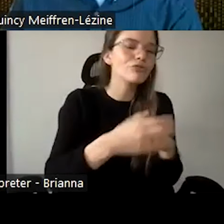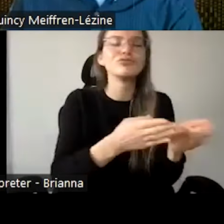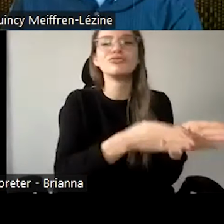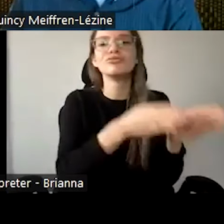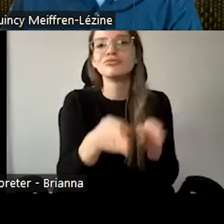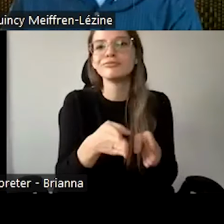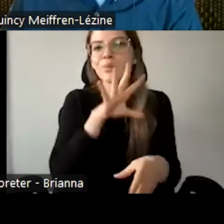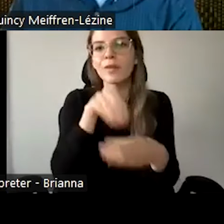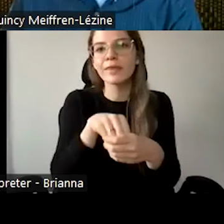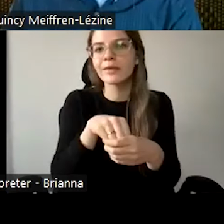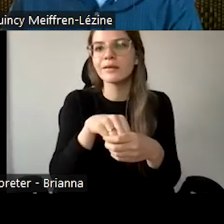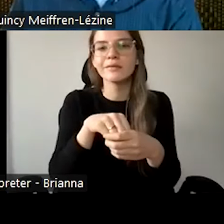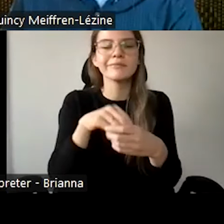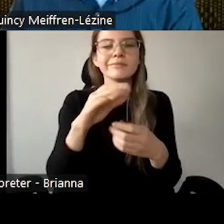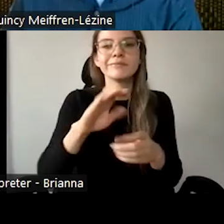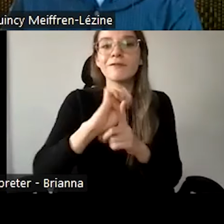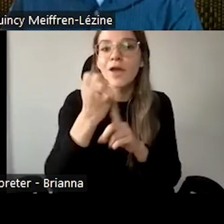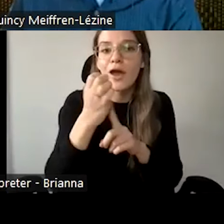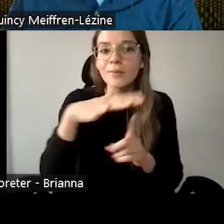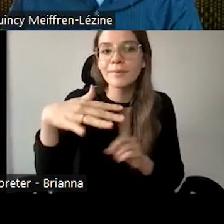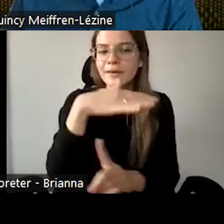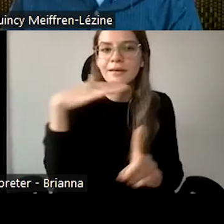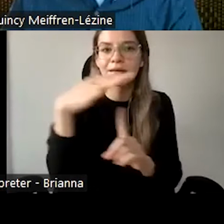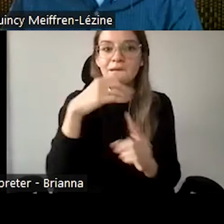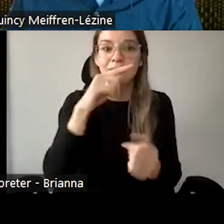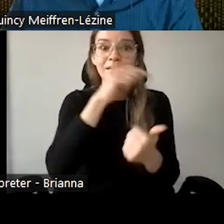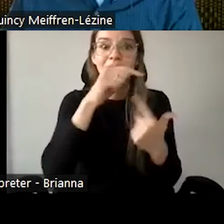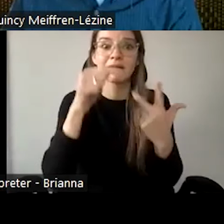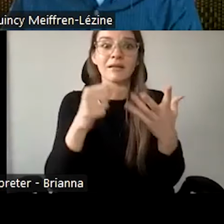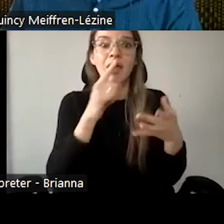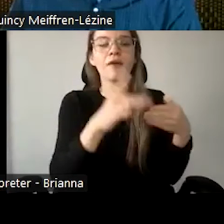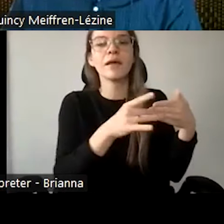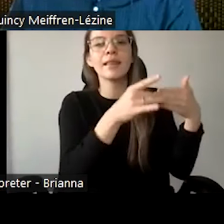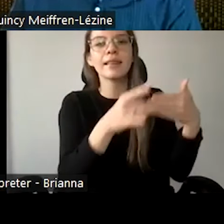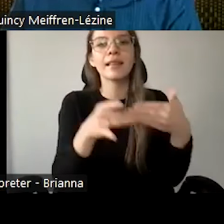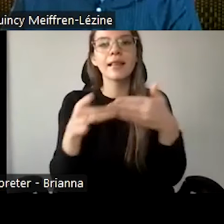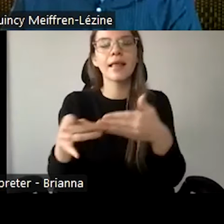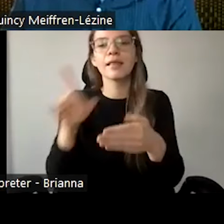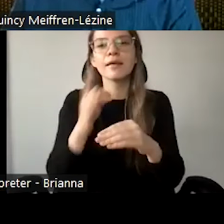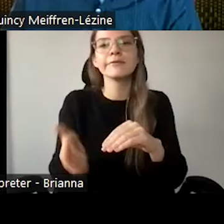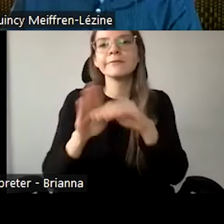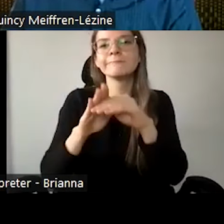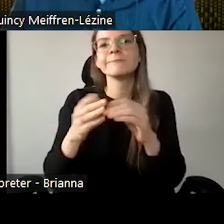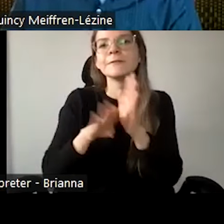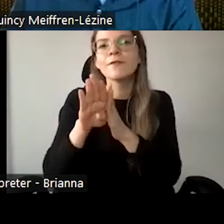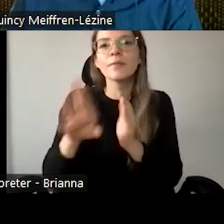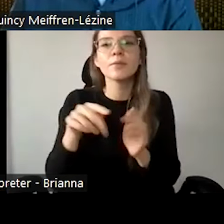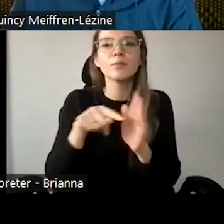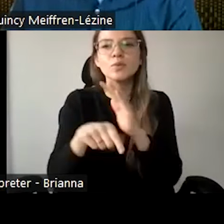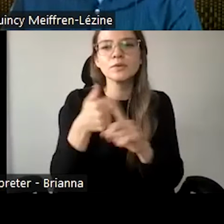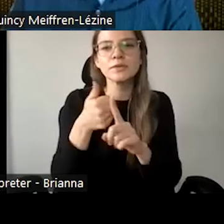within their environment, that have led towards them developing suicide risk and